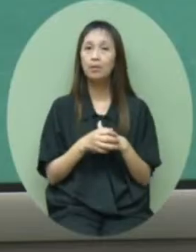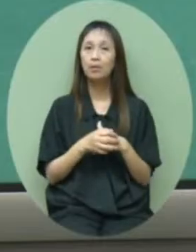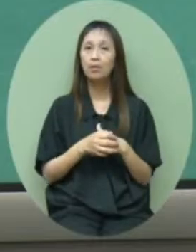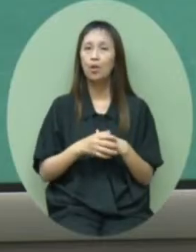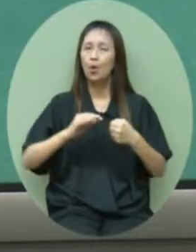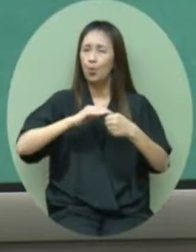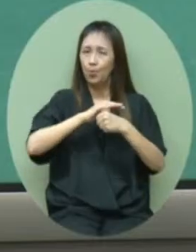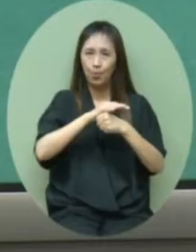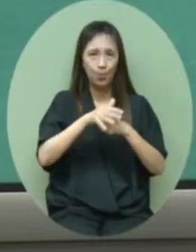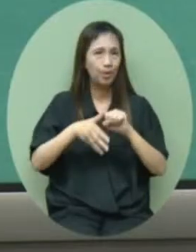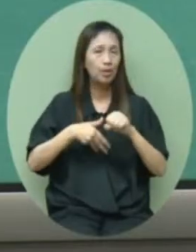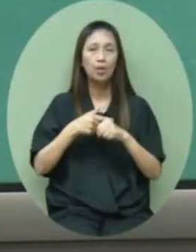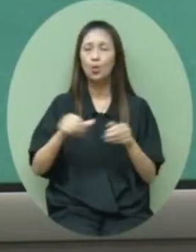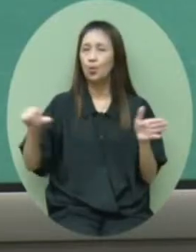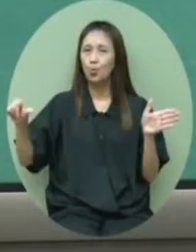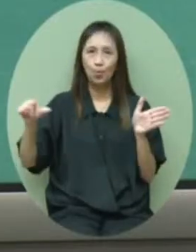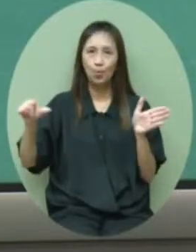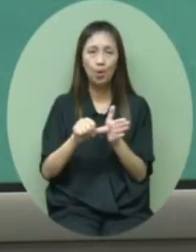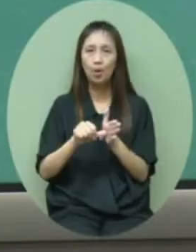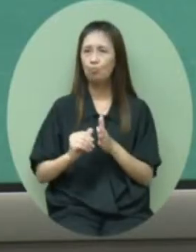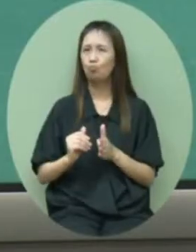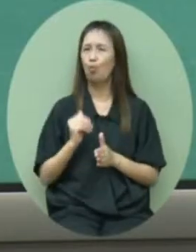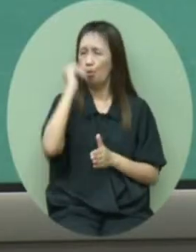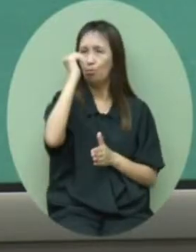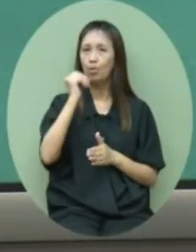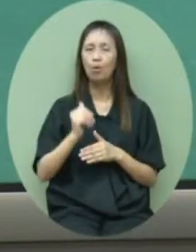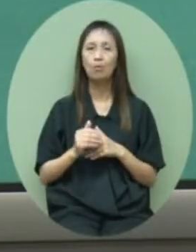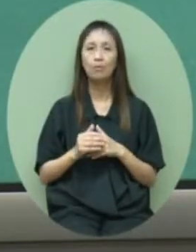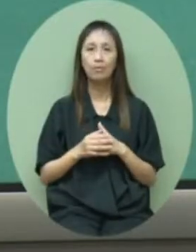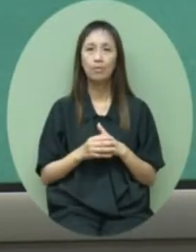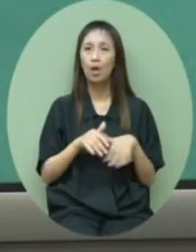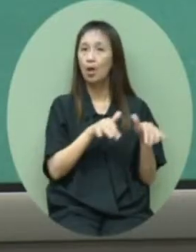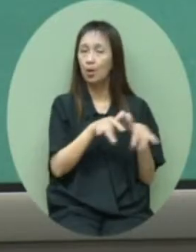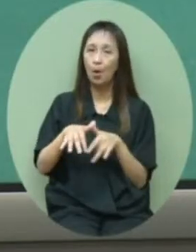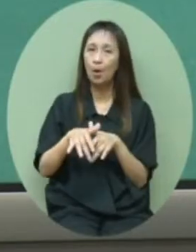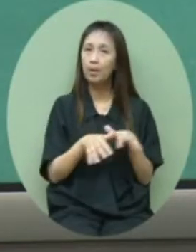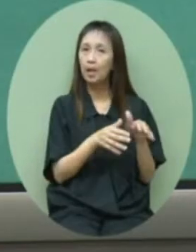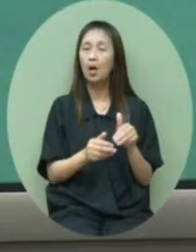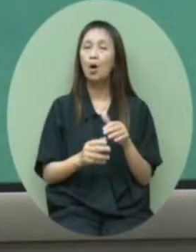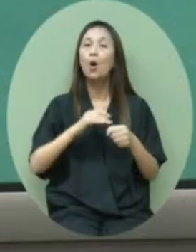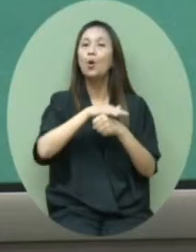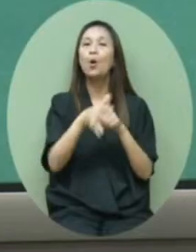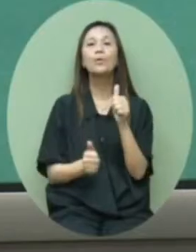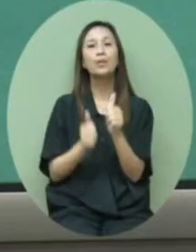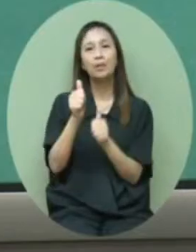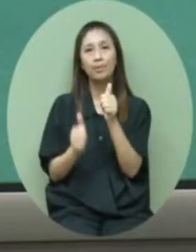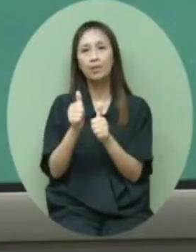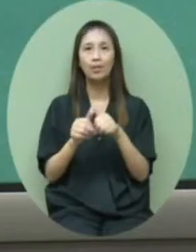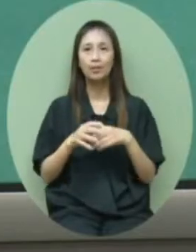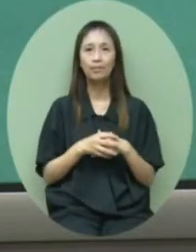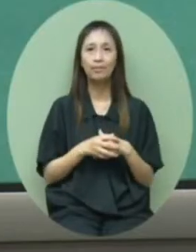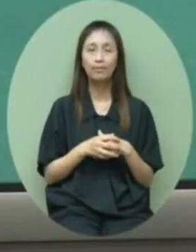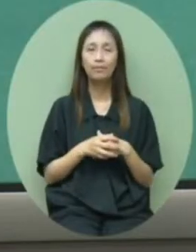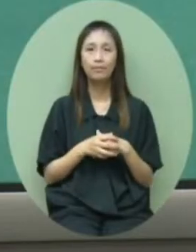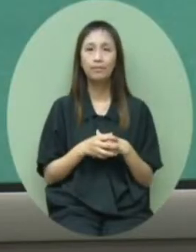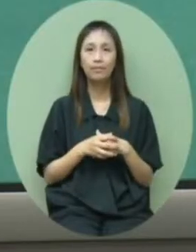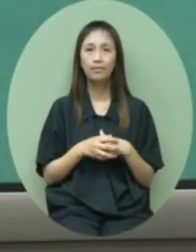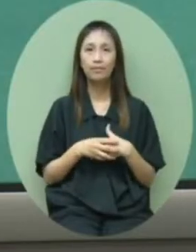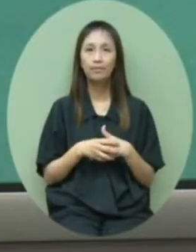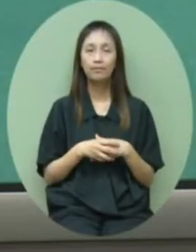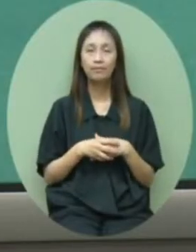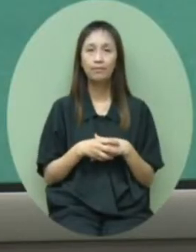And Mr. Aristotle Sham, being born in Hong Kong, we are so proud of him, and we